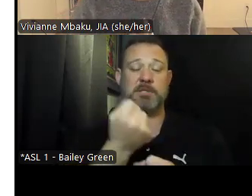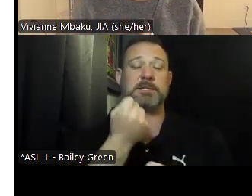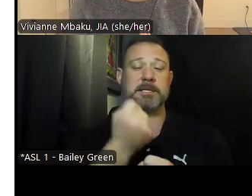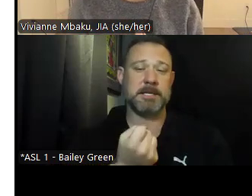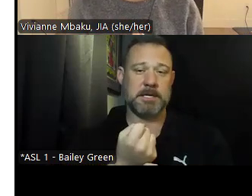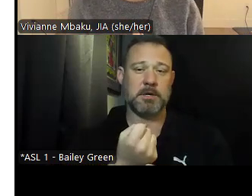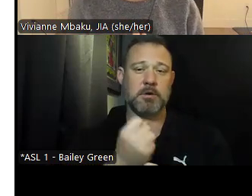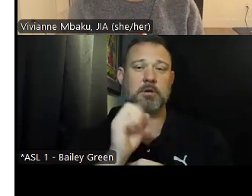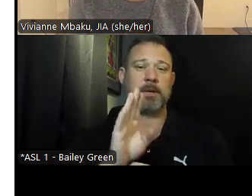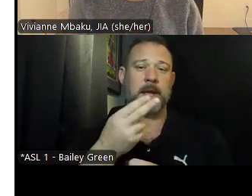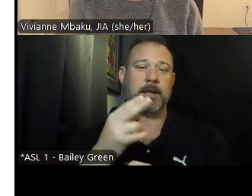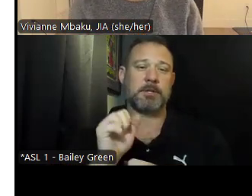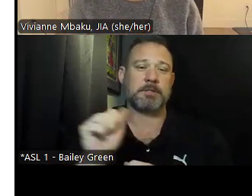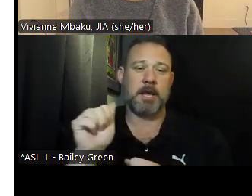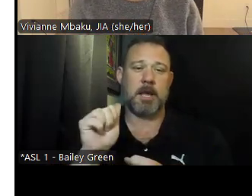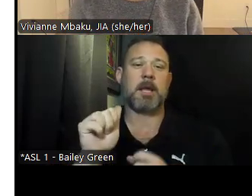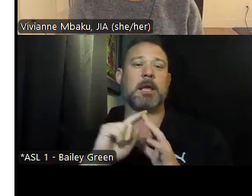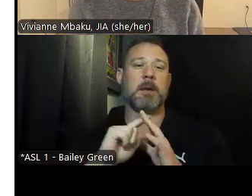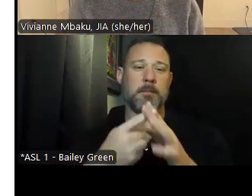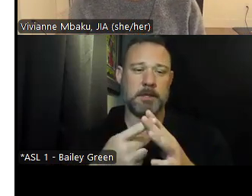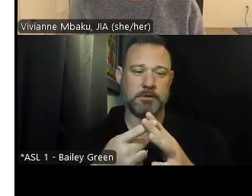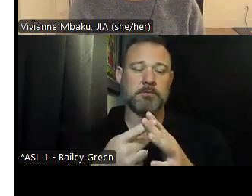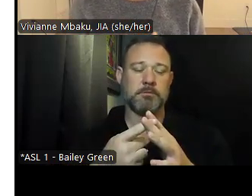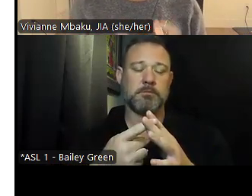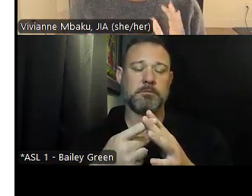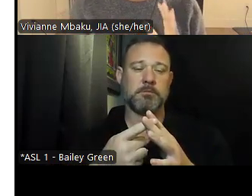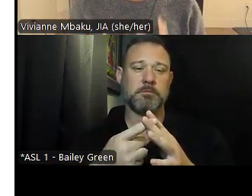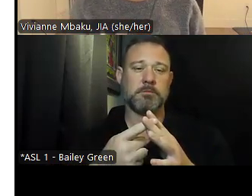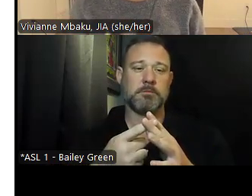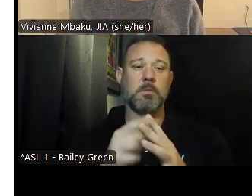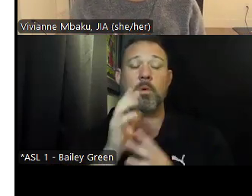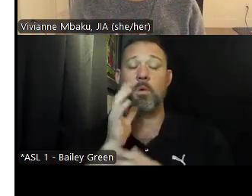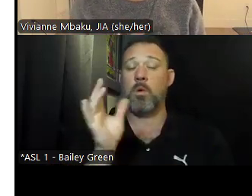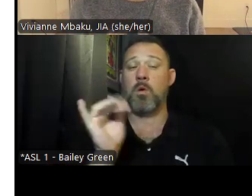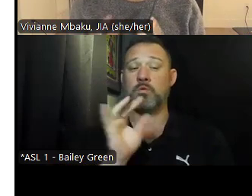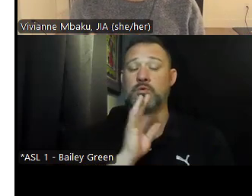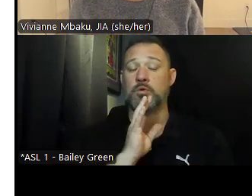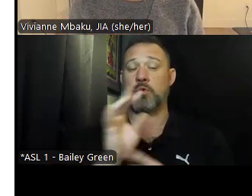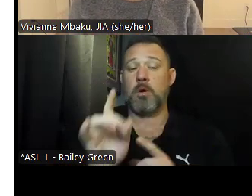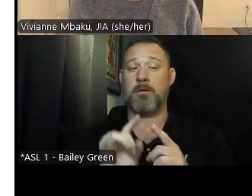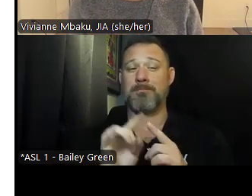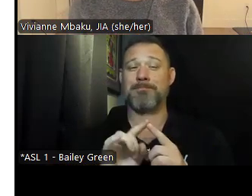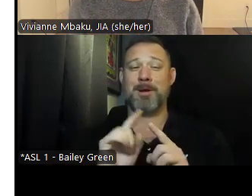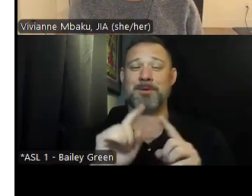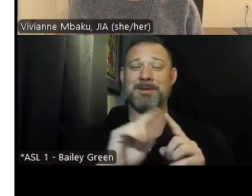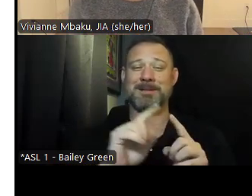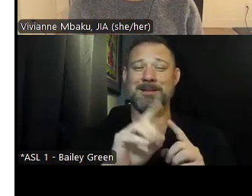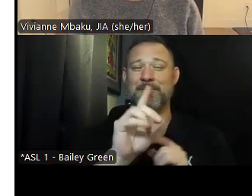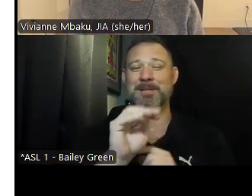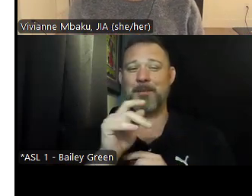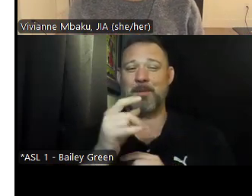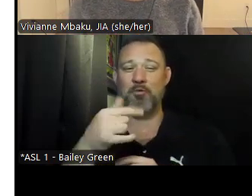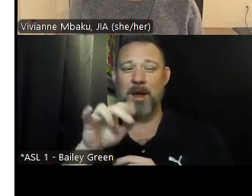on BHSA implementation. It will also talk about the demographics of the county and